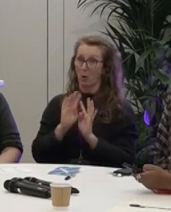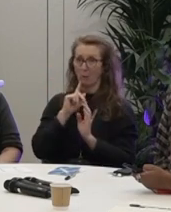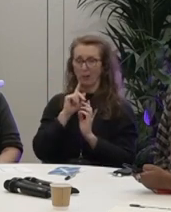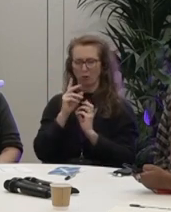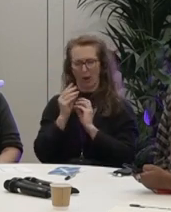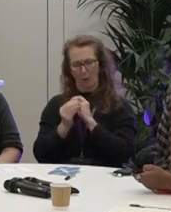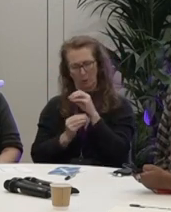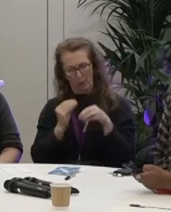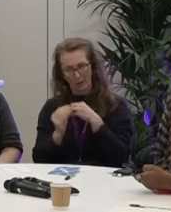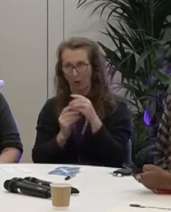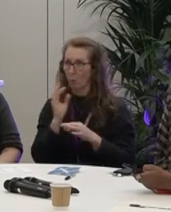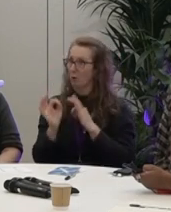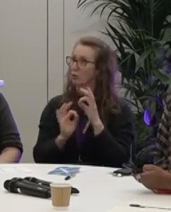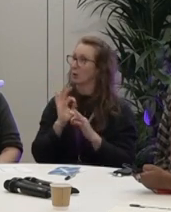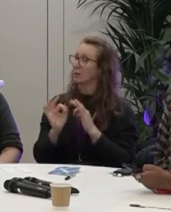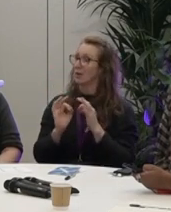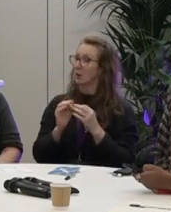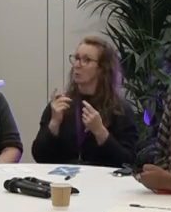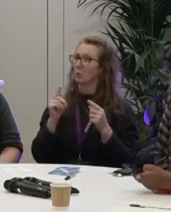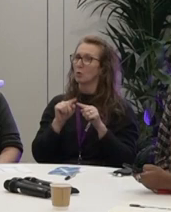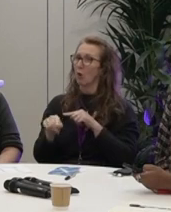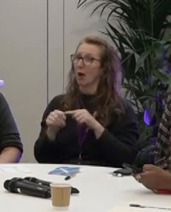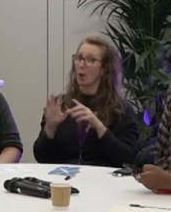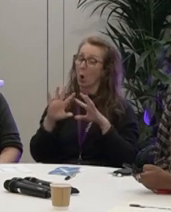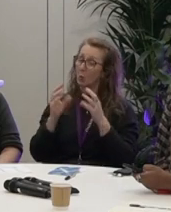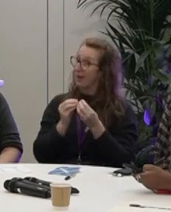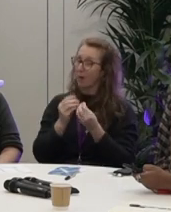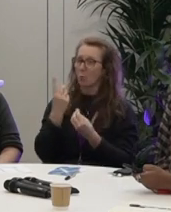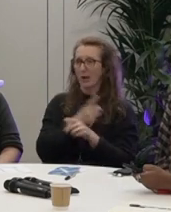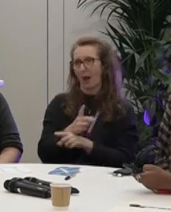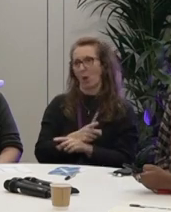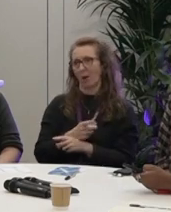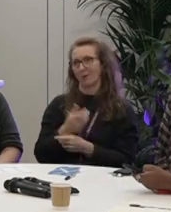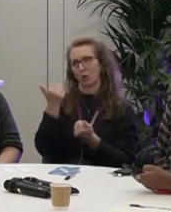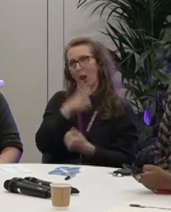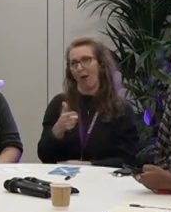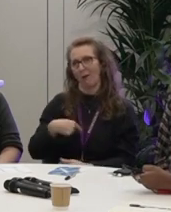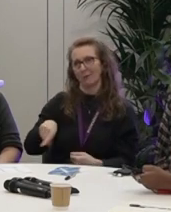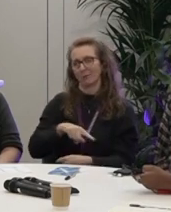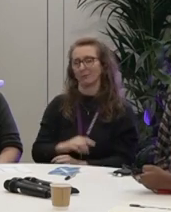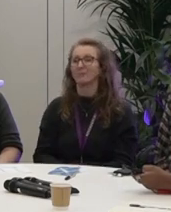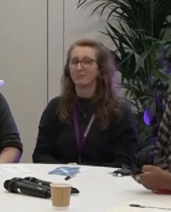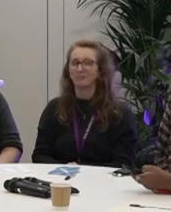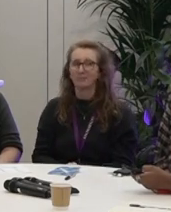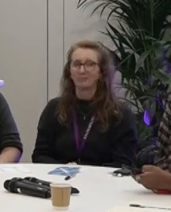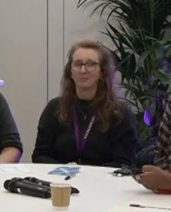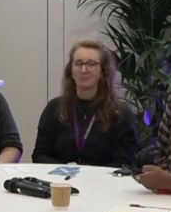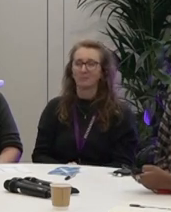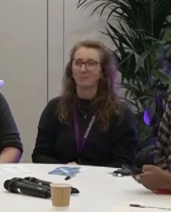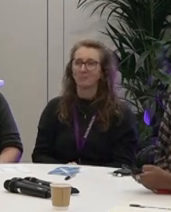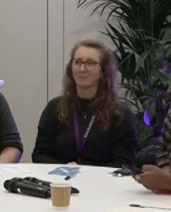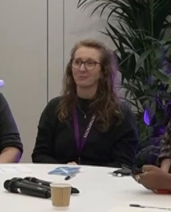those questions. And we're going to try to do all of that within an hour. Good luck, us.